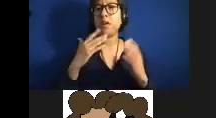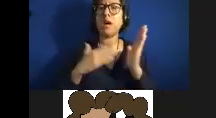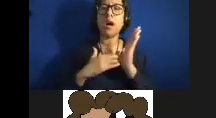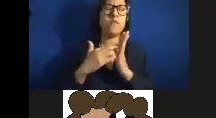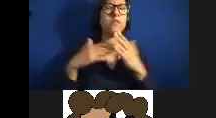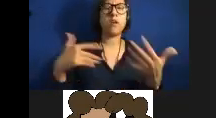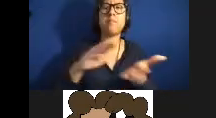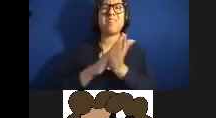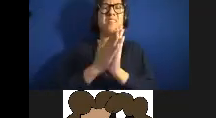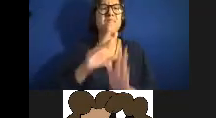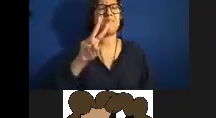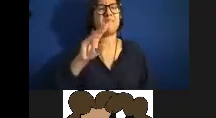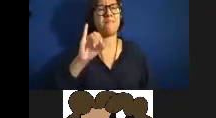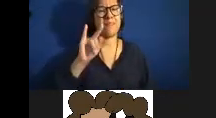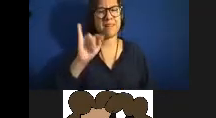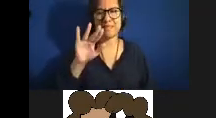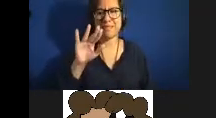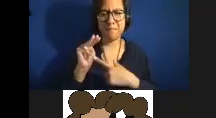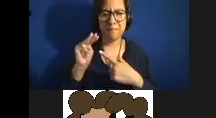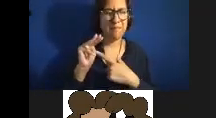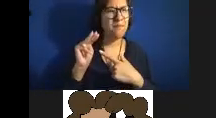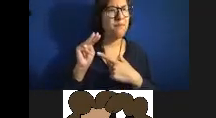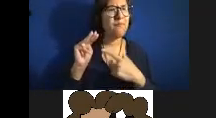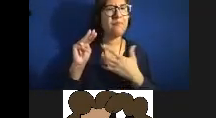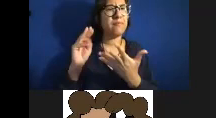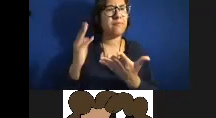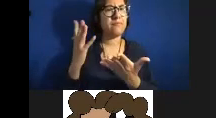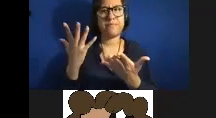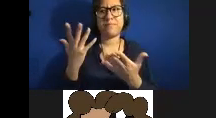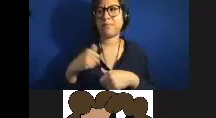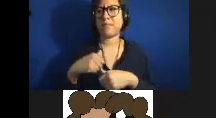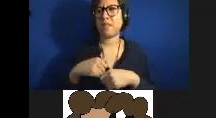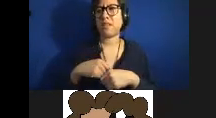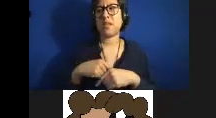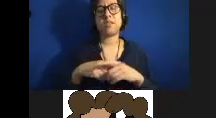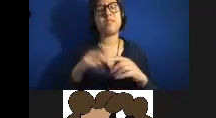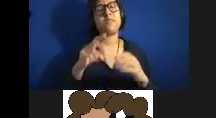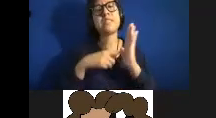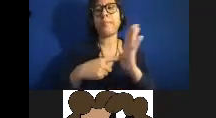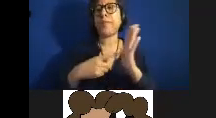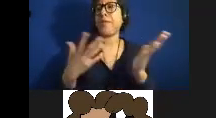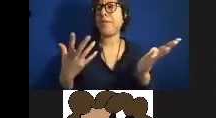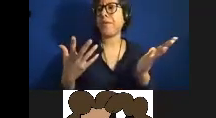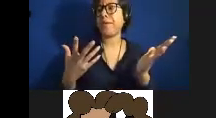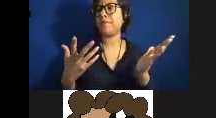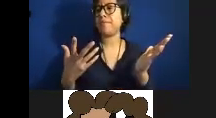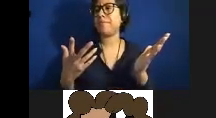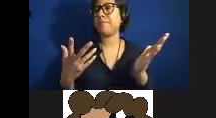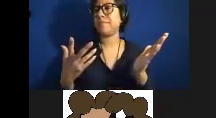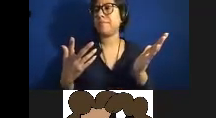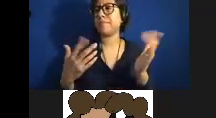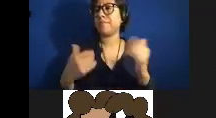victimized in the sense that, you know, we looked at life expectancy issues and we saw that, you know,